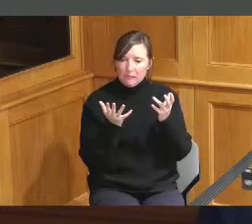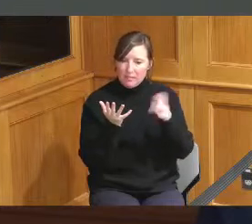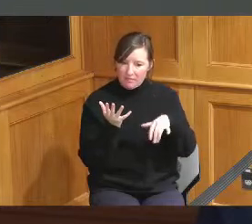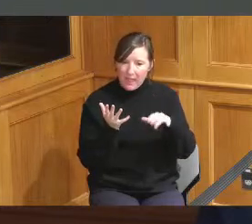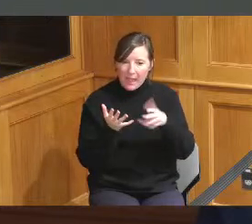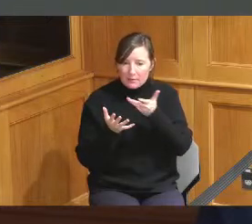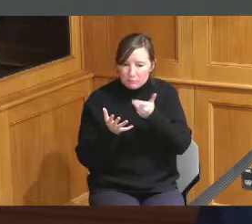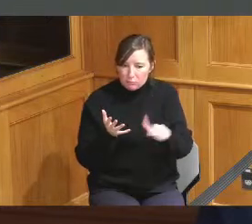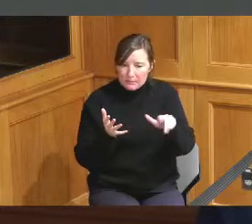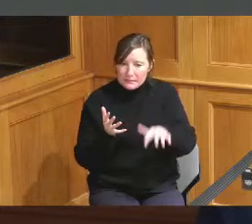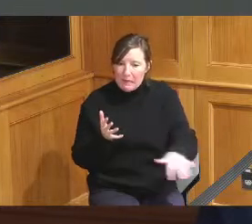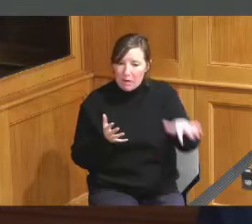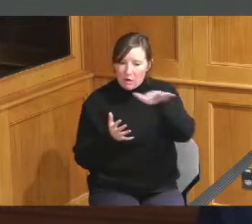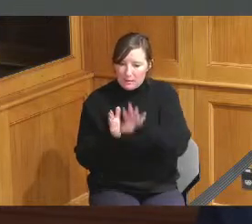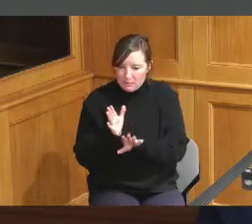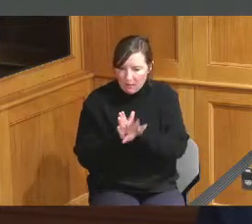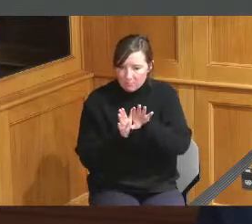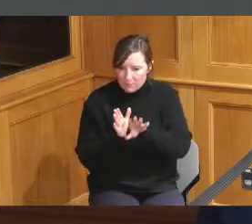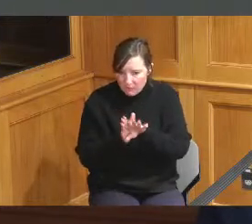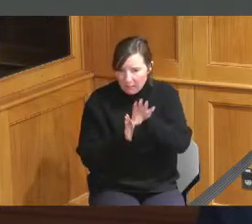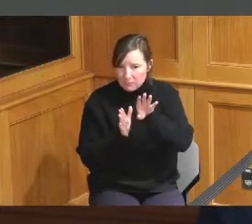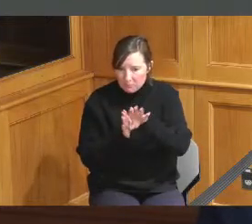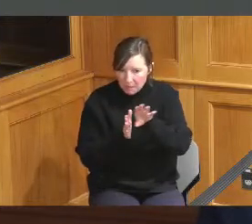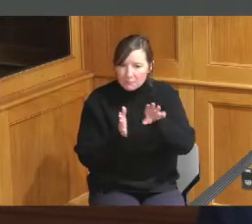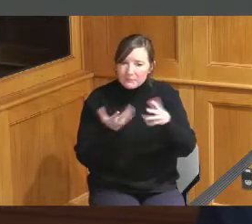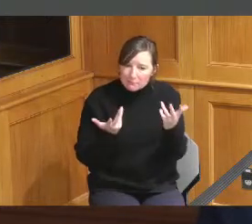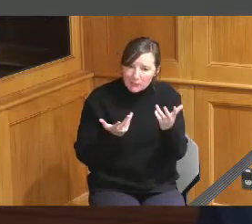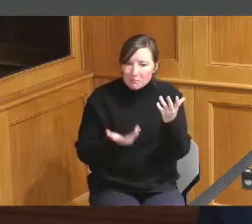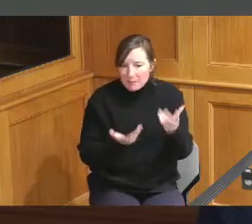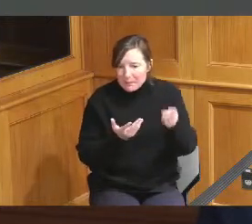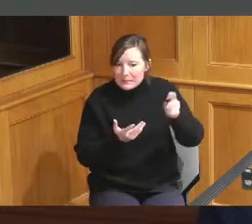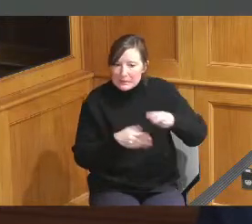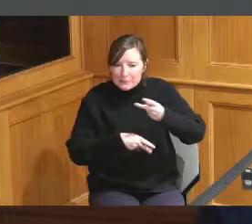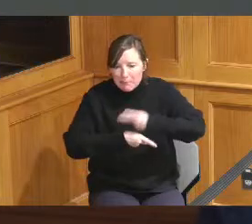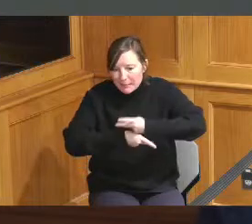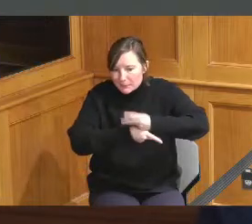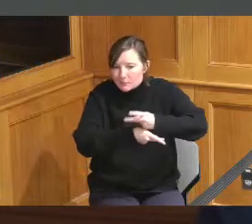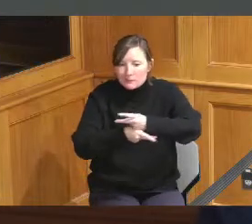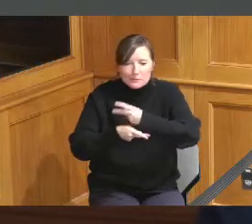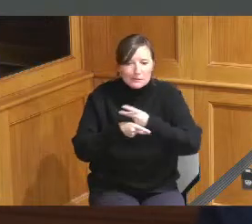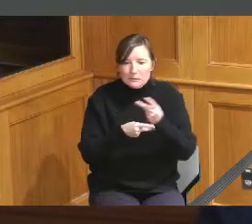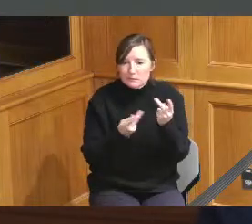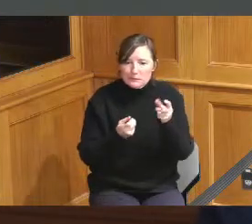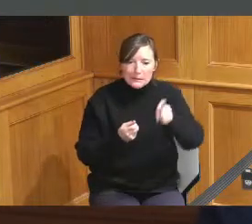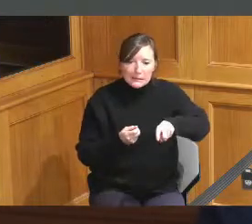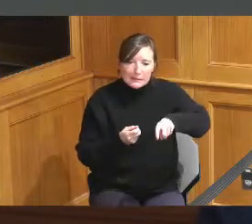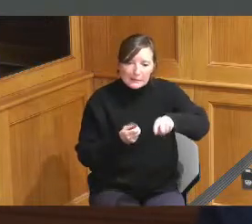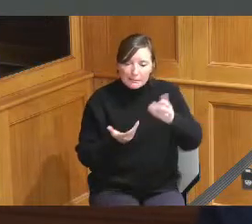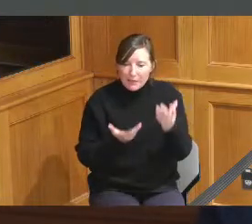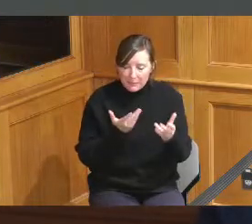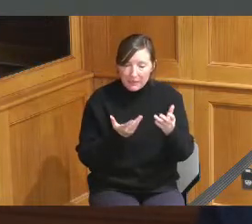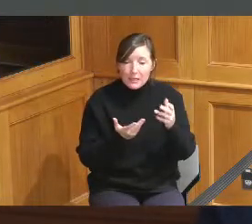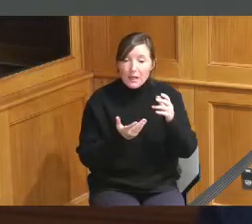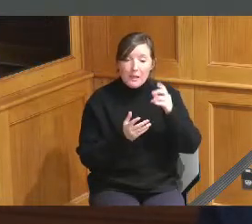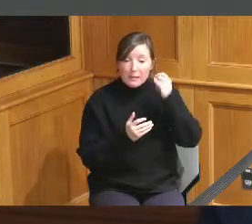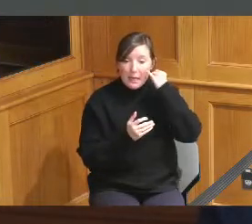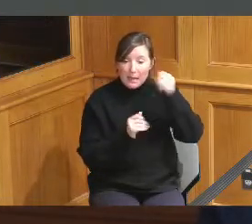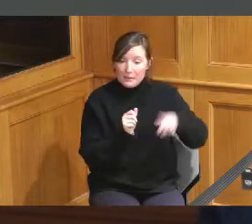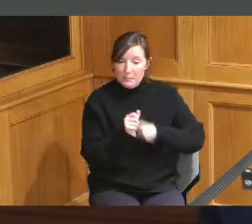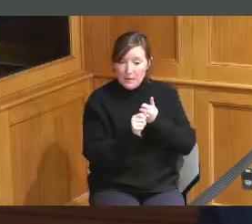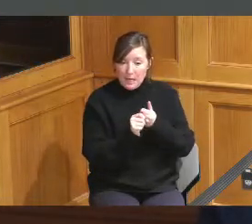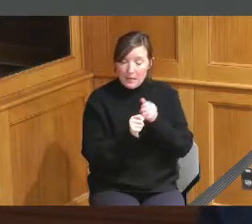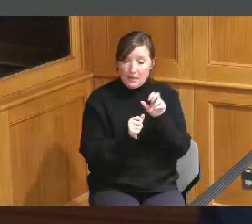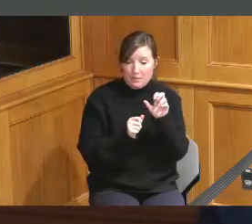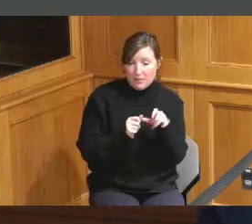is developed through the project, there's going to need to be some maintenance and upkeep to it, et cetera. And the idea would be that the programming of that